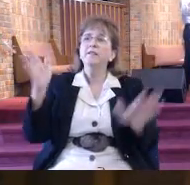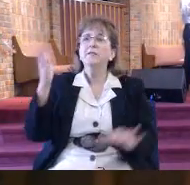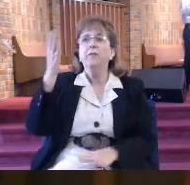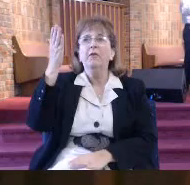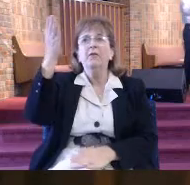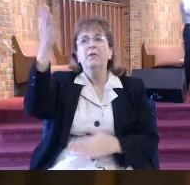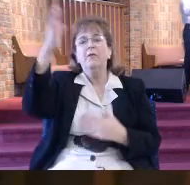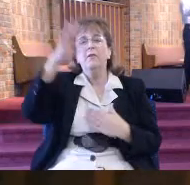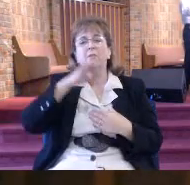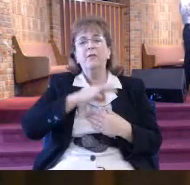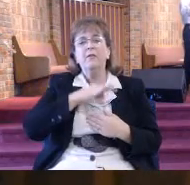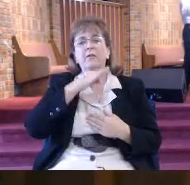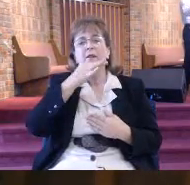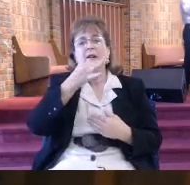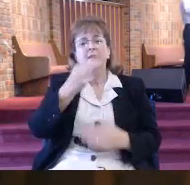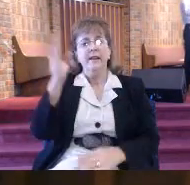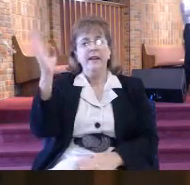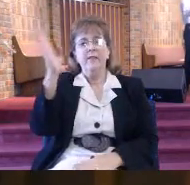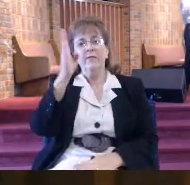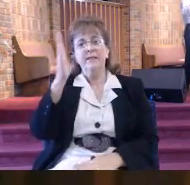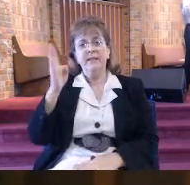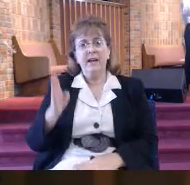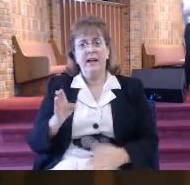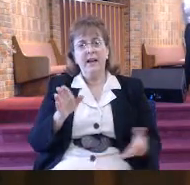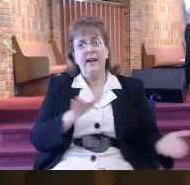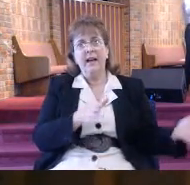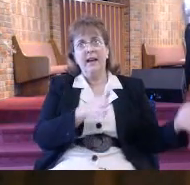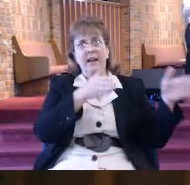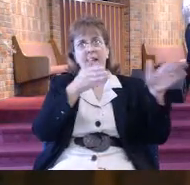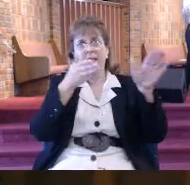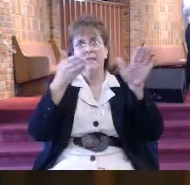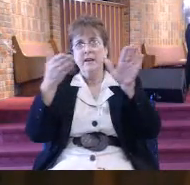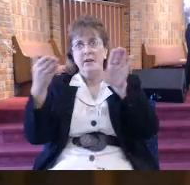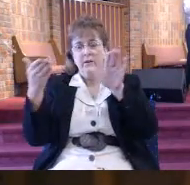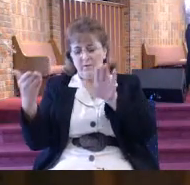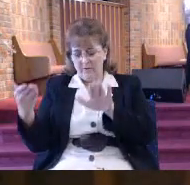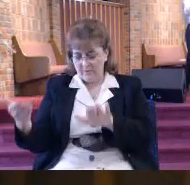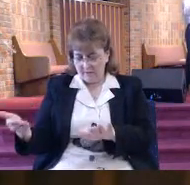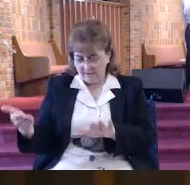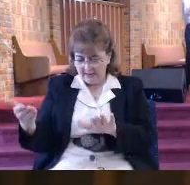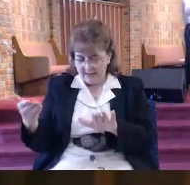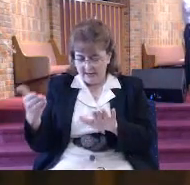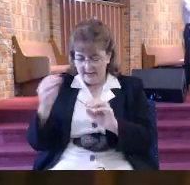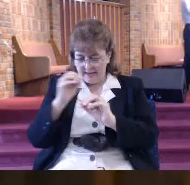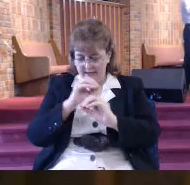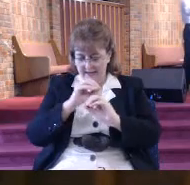the soul never dies. No